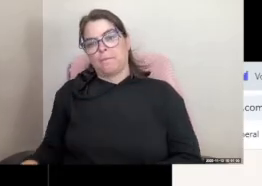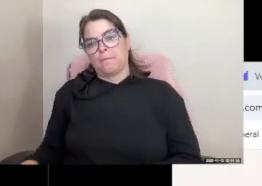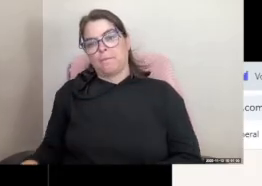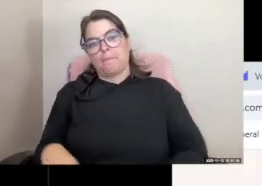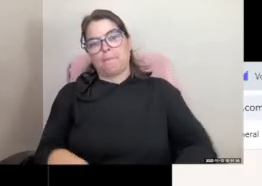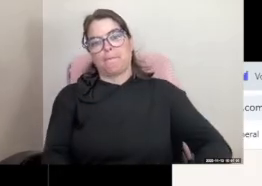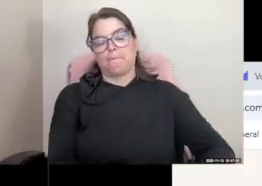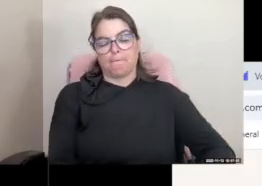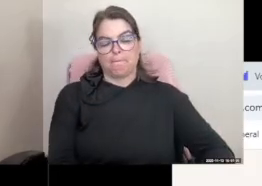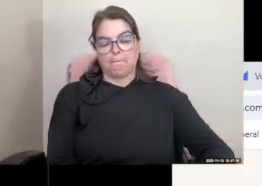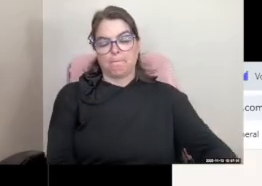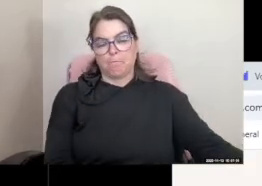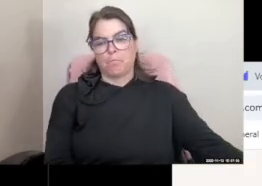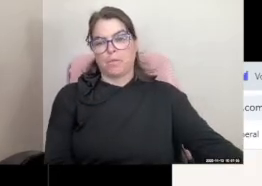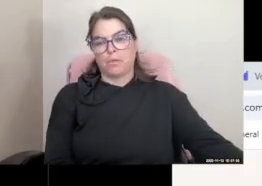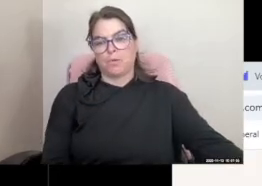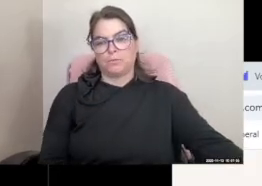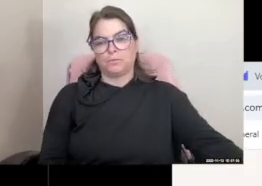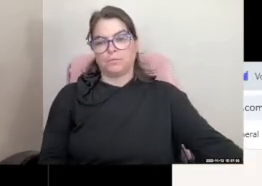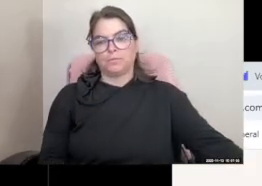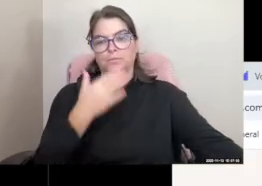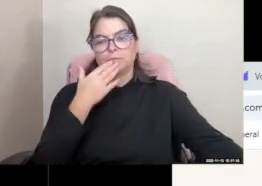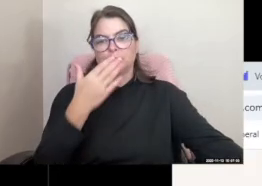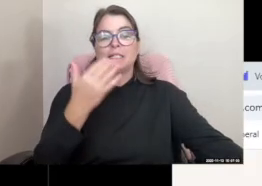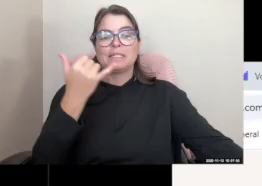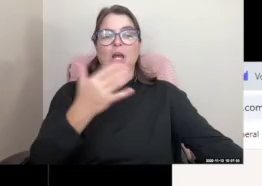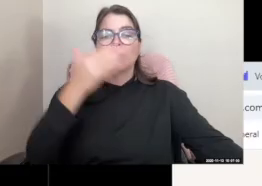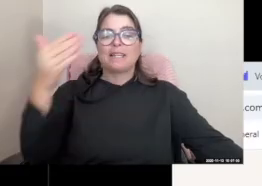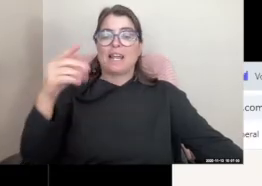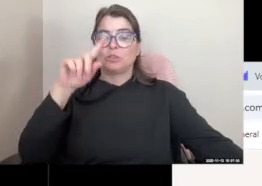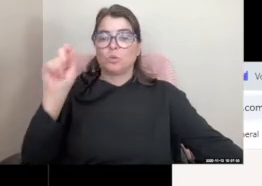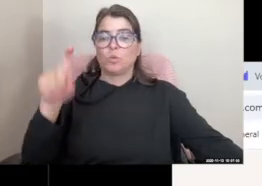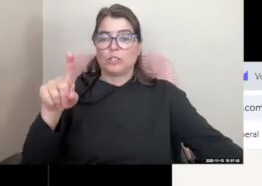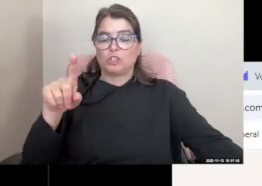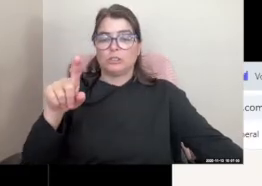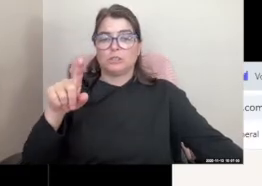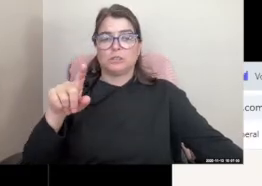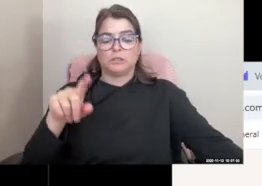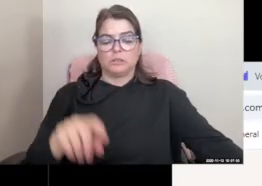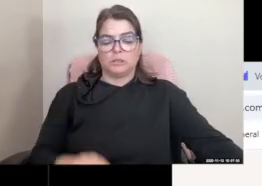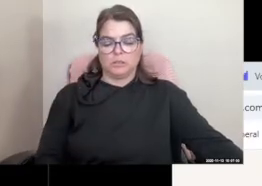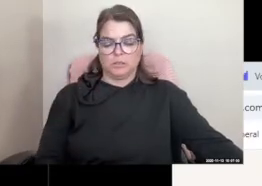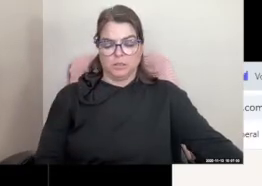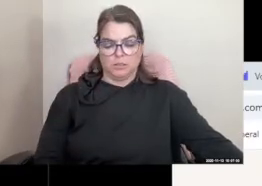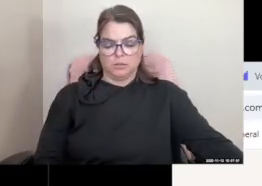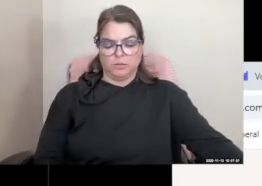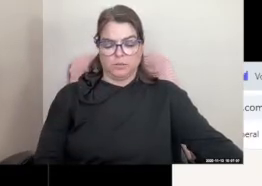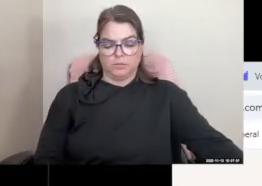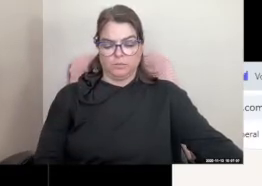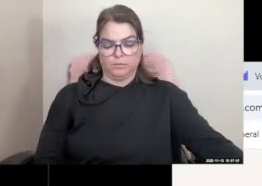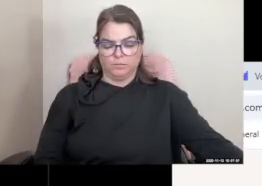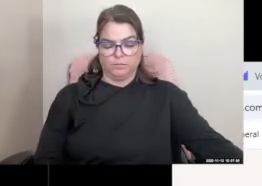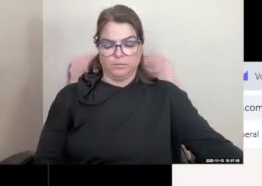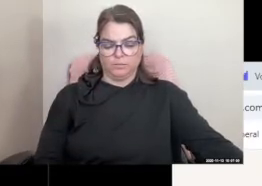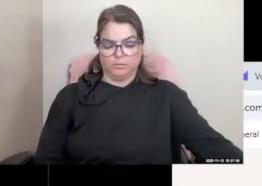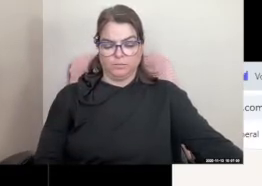value in contributing to emission savings in general. So yeah, if some guidelines about where do we put those in